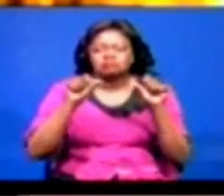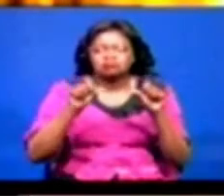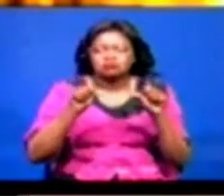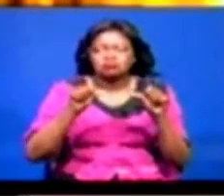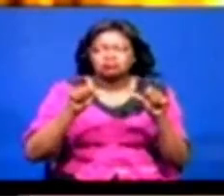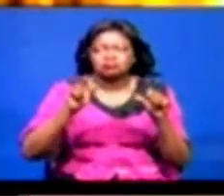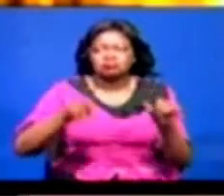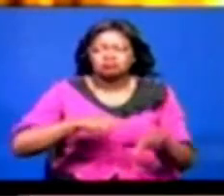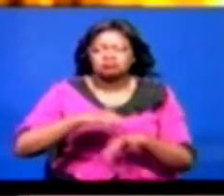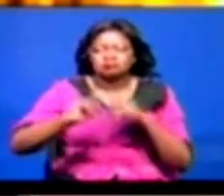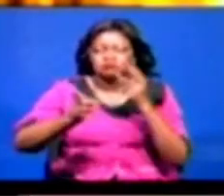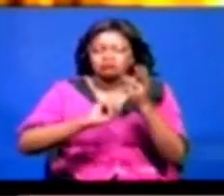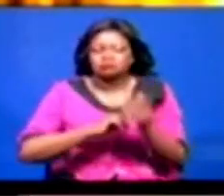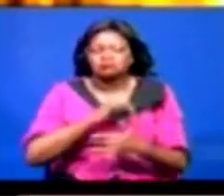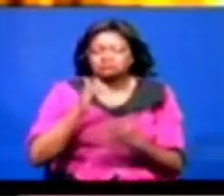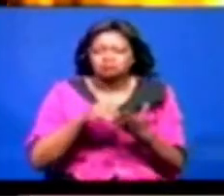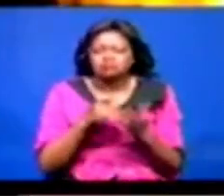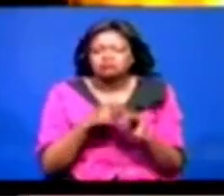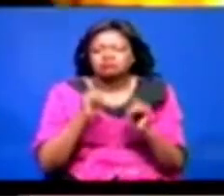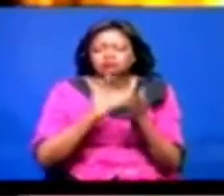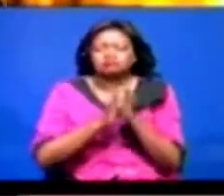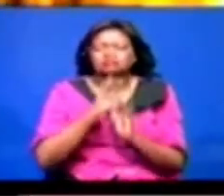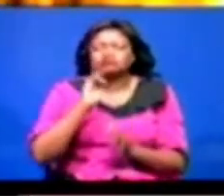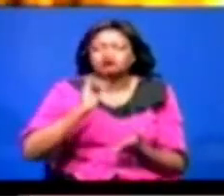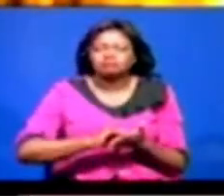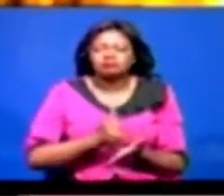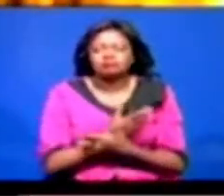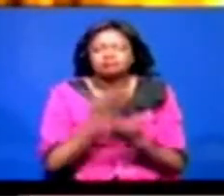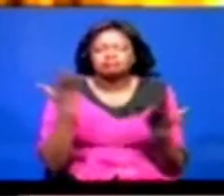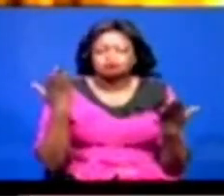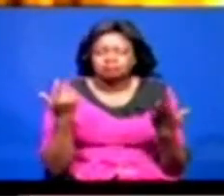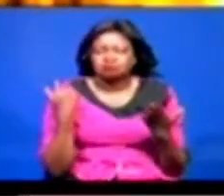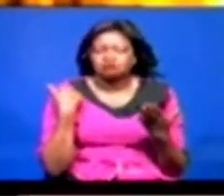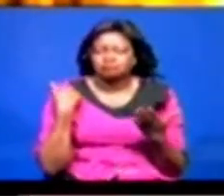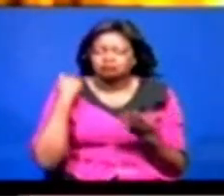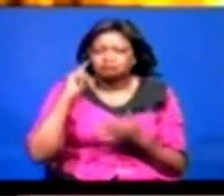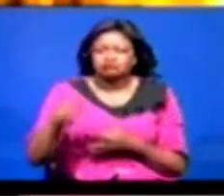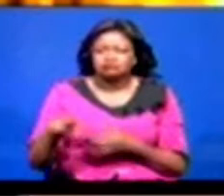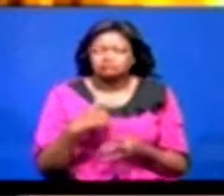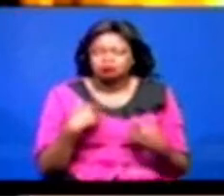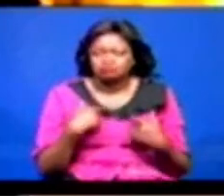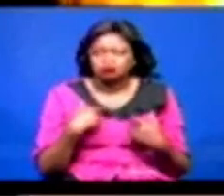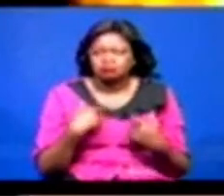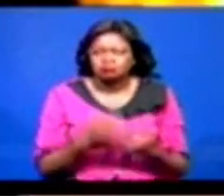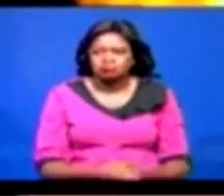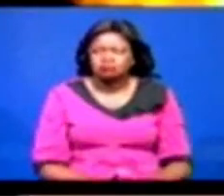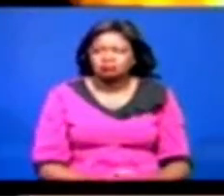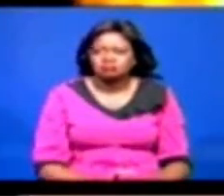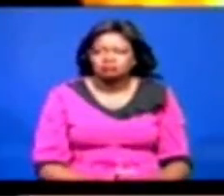National Tallying Center. But nobody is saying that any particular number is wrong.